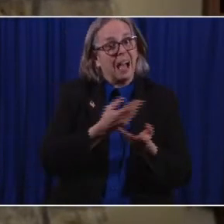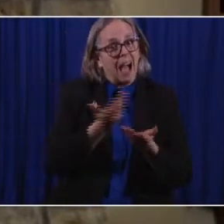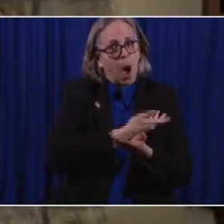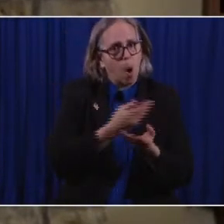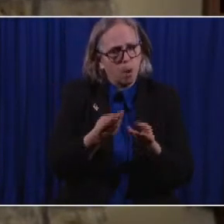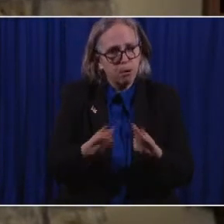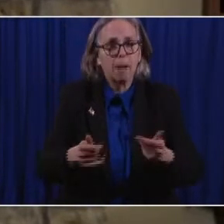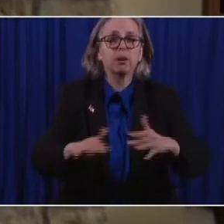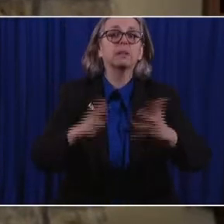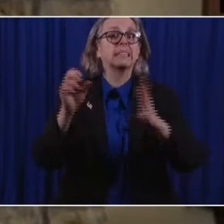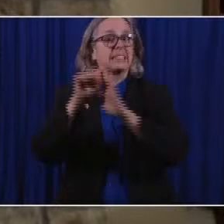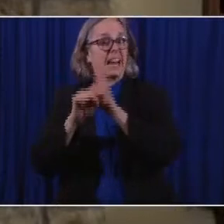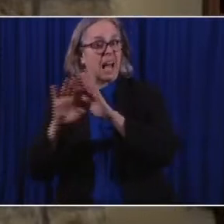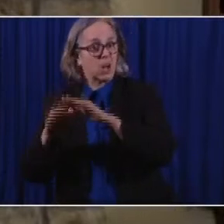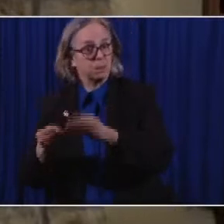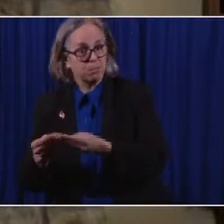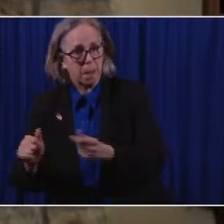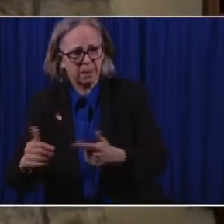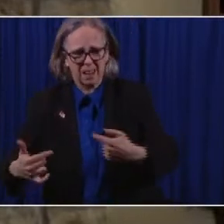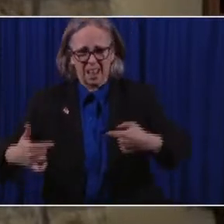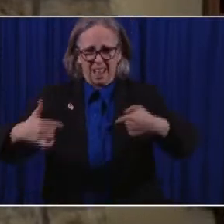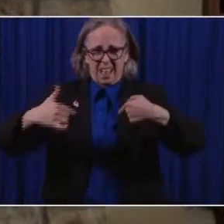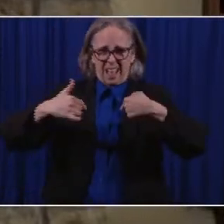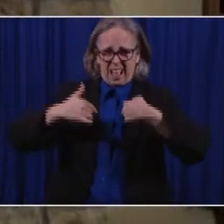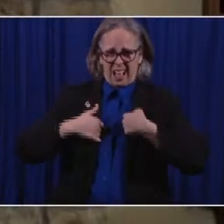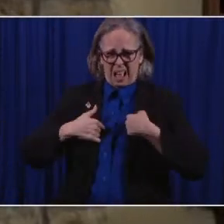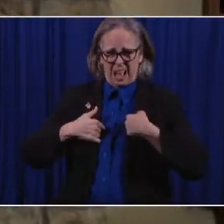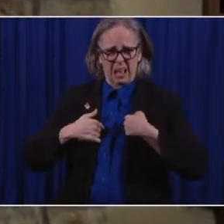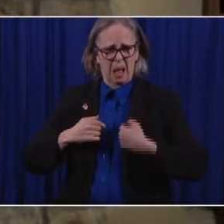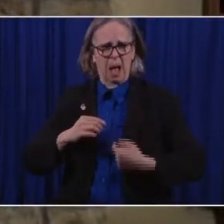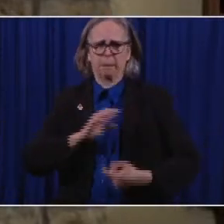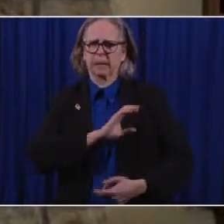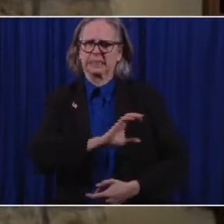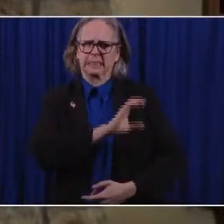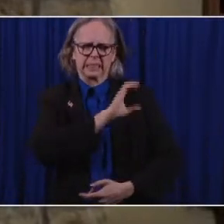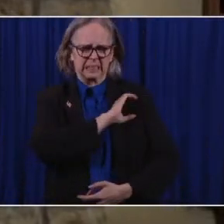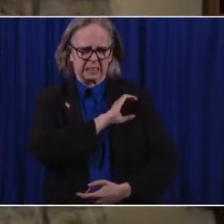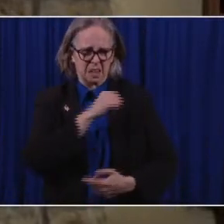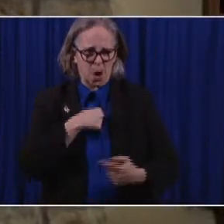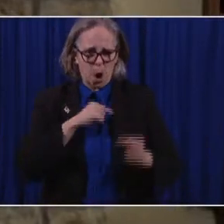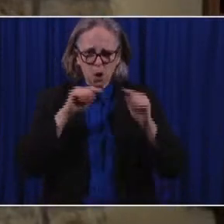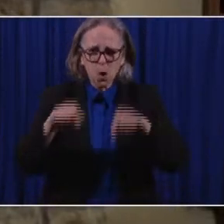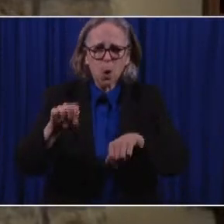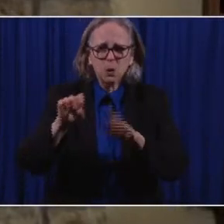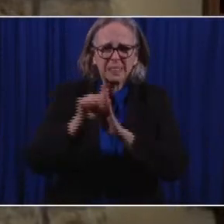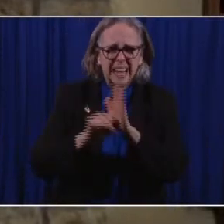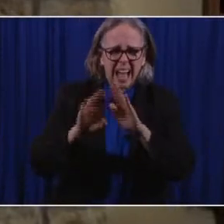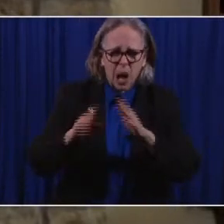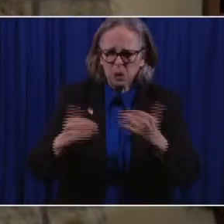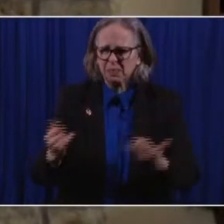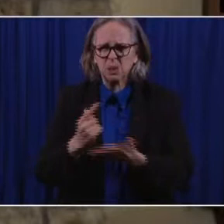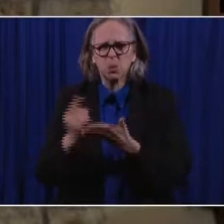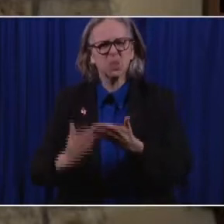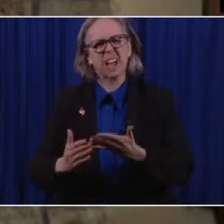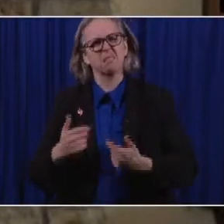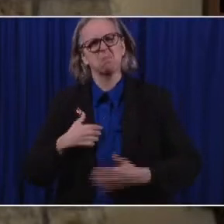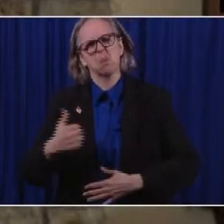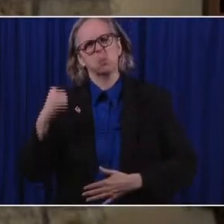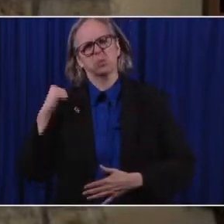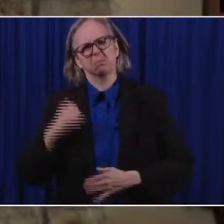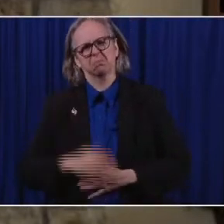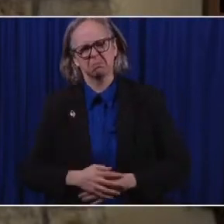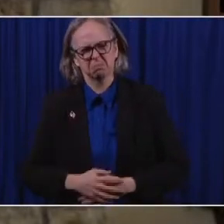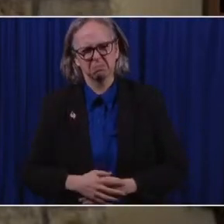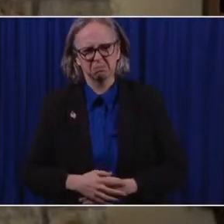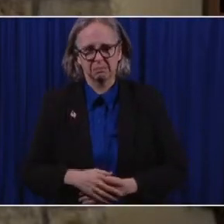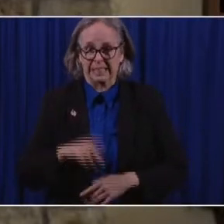I was a citizen, it seems to me that would not be a place that I would want to go. But I cannot tell people not to do that. They're welcome to do